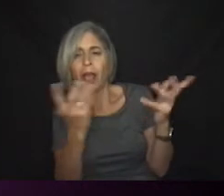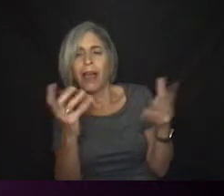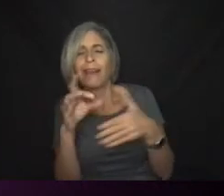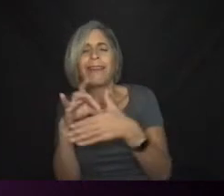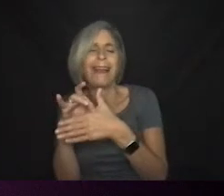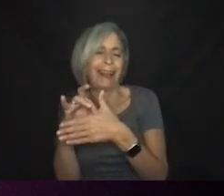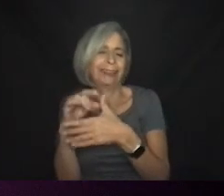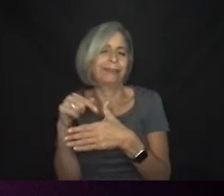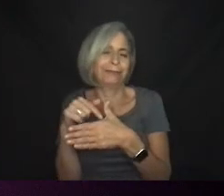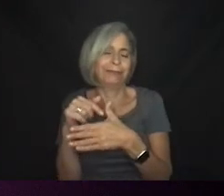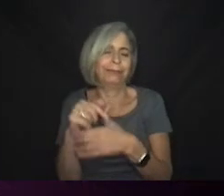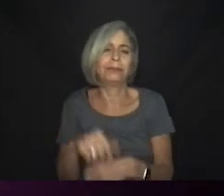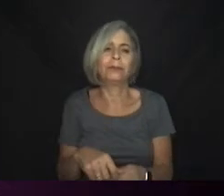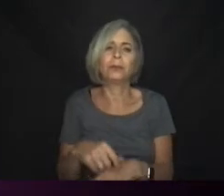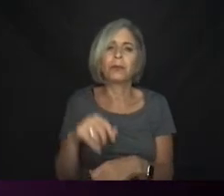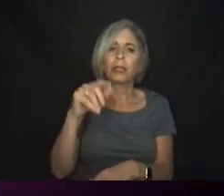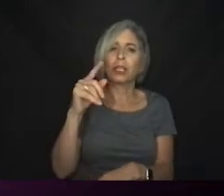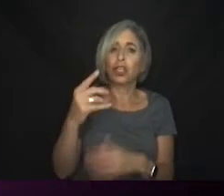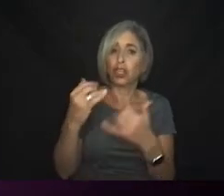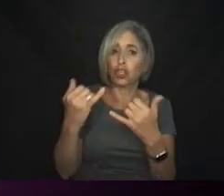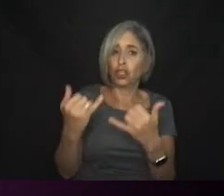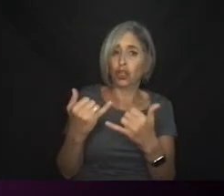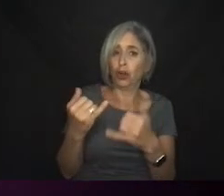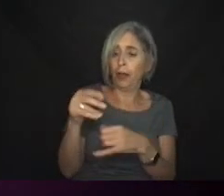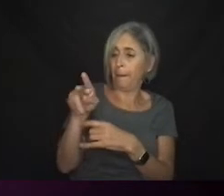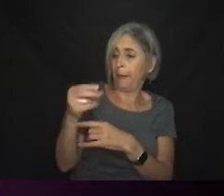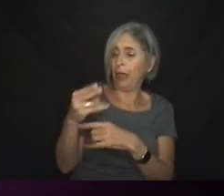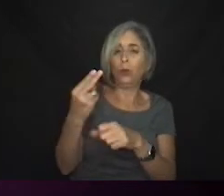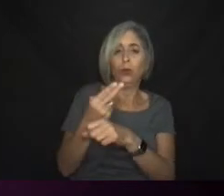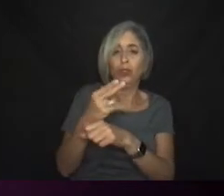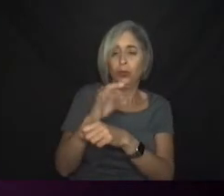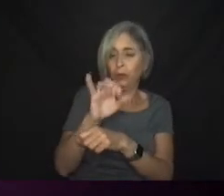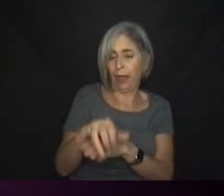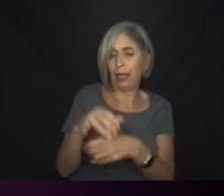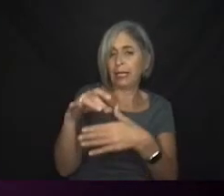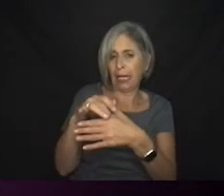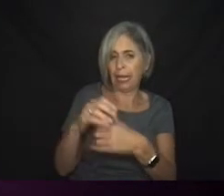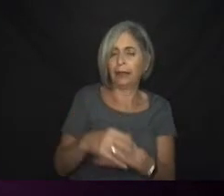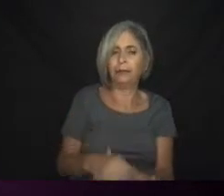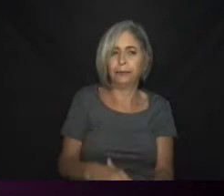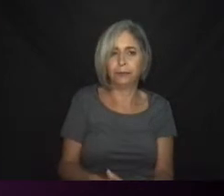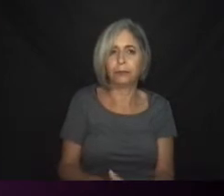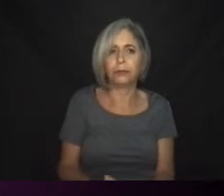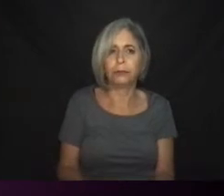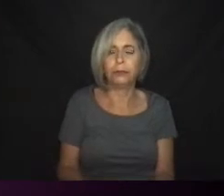Context. So current path will use the router context we just created. So we'll do something like this.